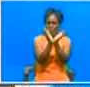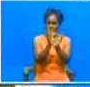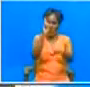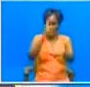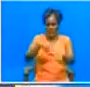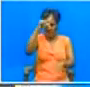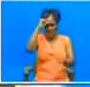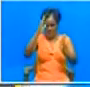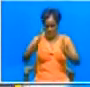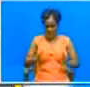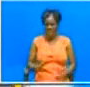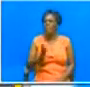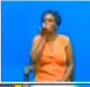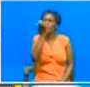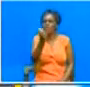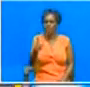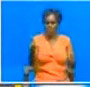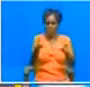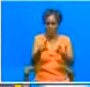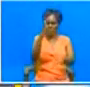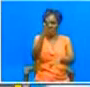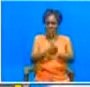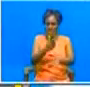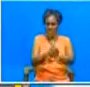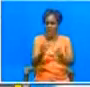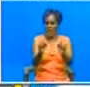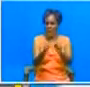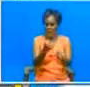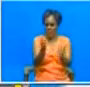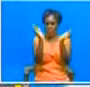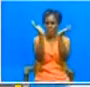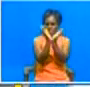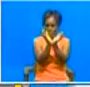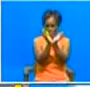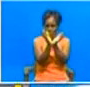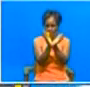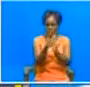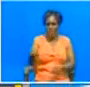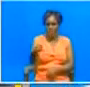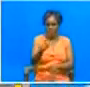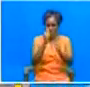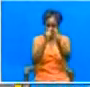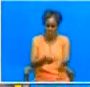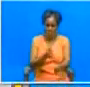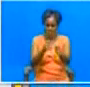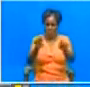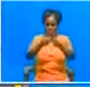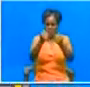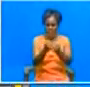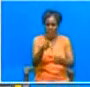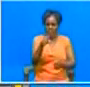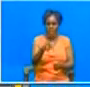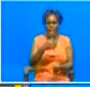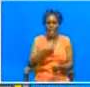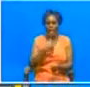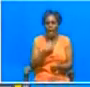area governor Isaac Ruto dismissed the title deed as fake, it emerged that the stadium land and that of the local agricultural society have been marked to